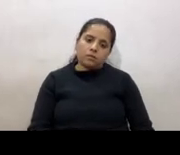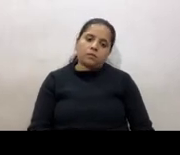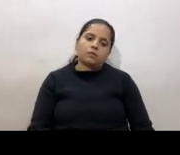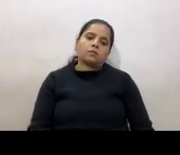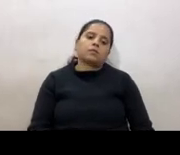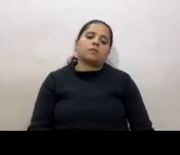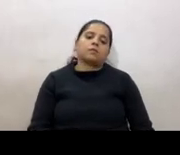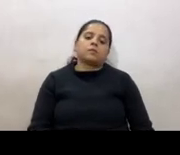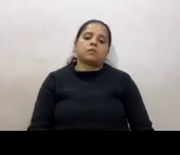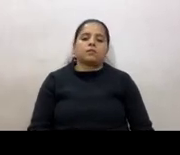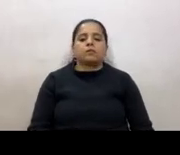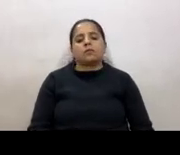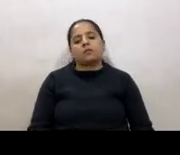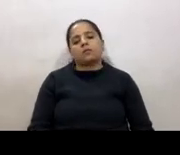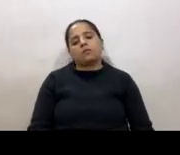translation,